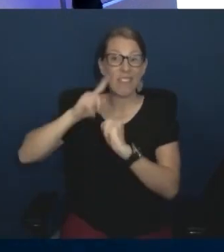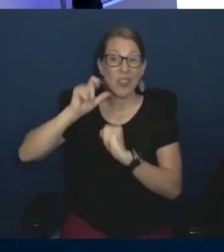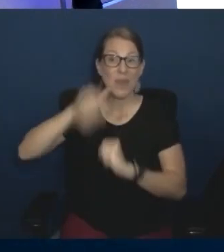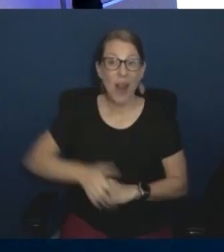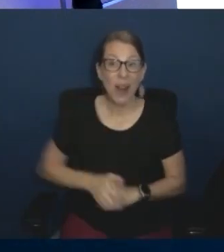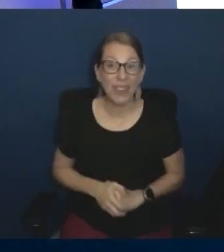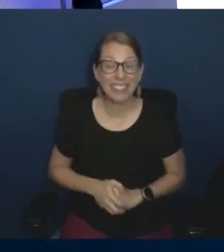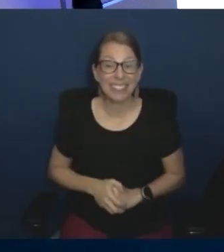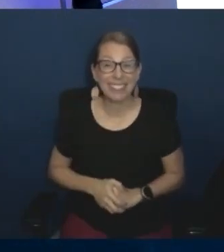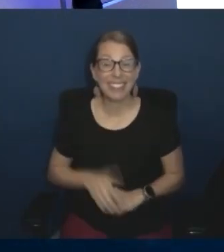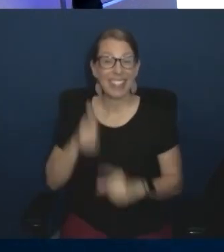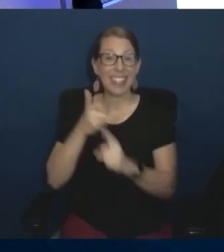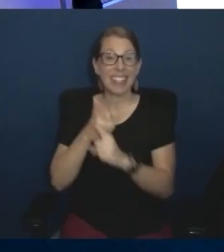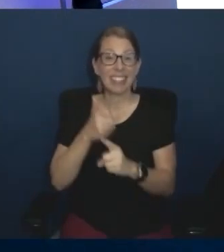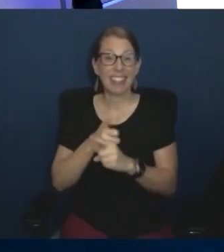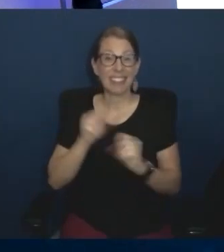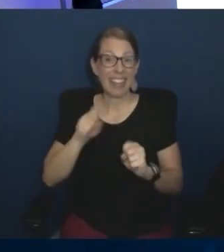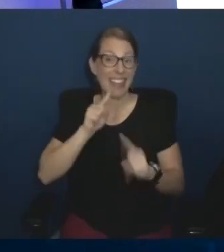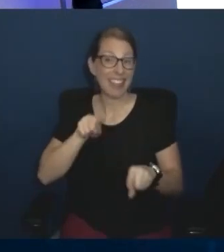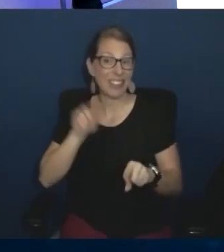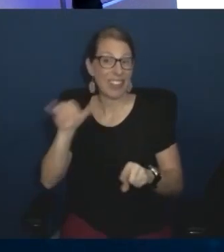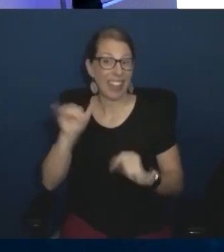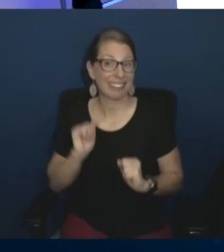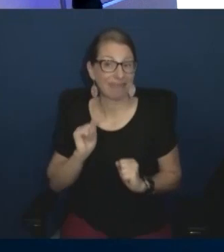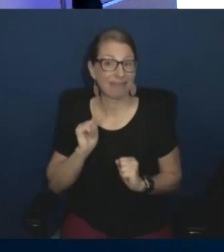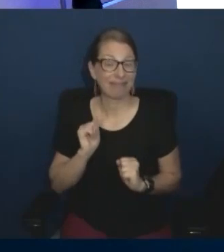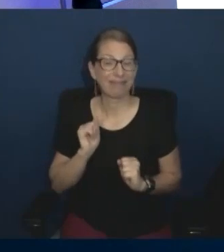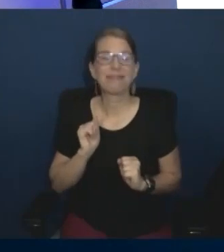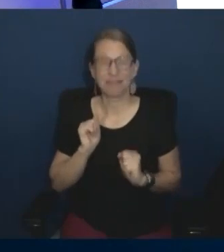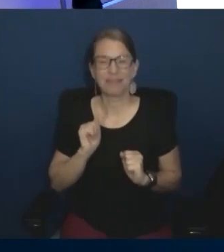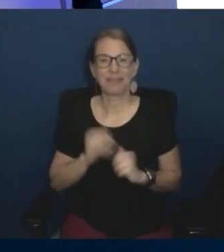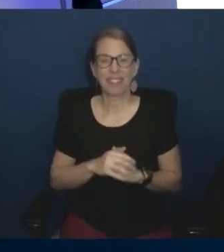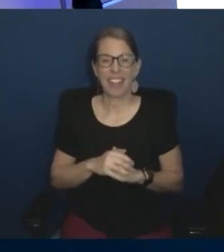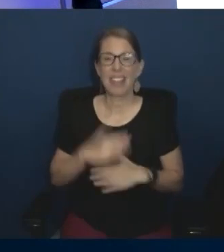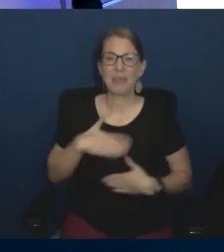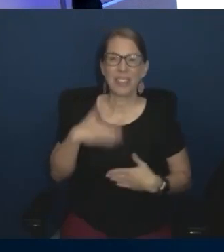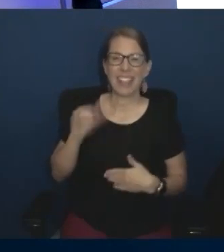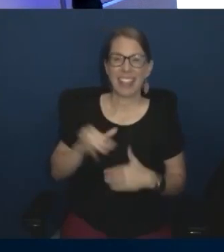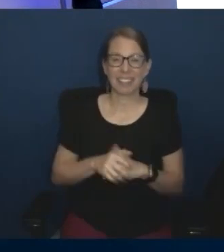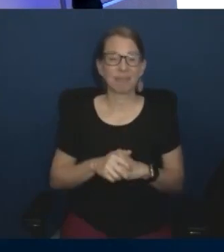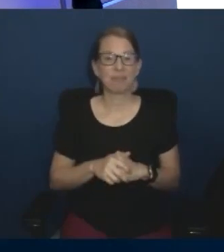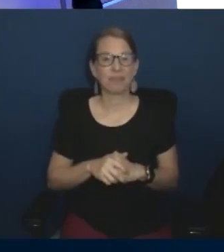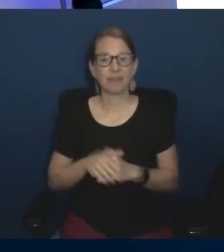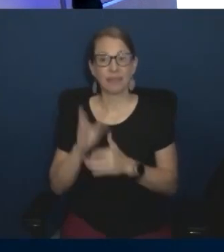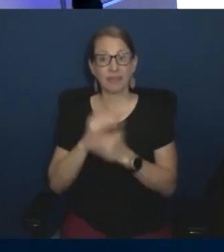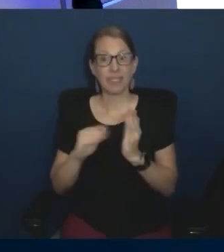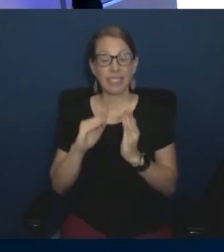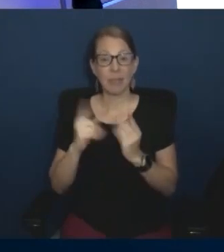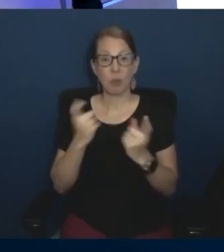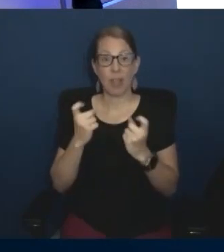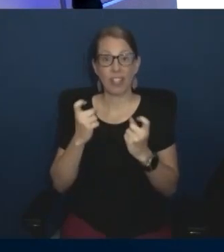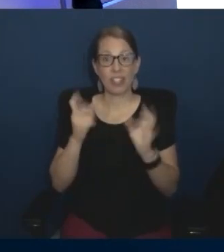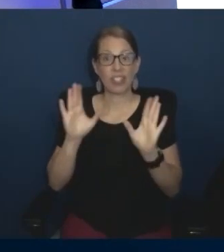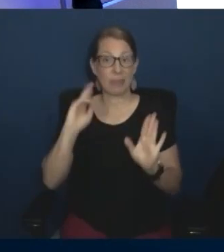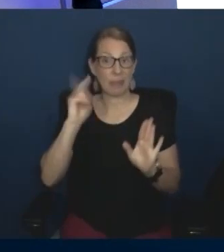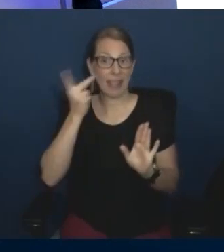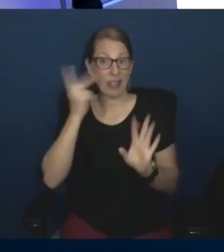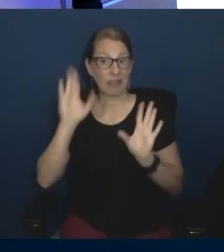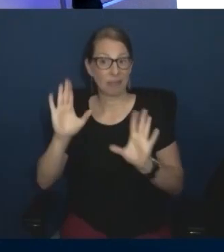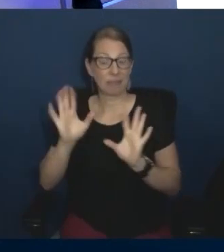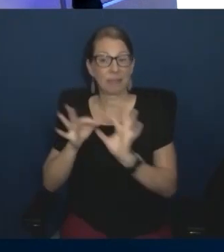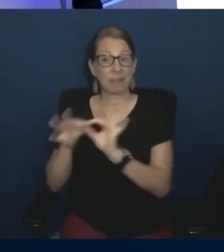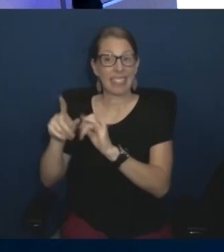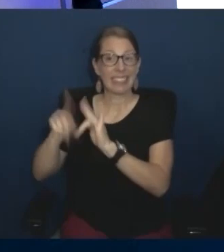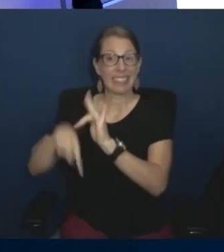He knows how much to. appreciated. As we said, right? I know we're getting some of those a little feisty. So I'm going to skip over those, but I hear them, I see them, and I will pass